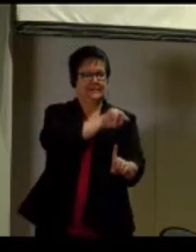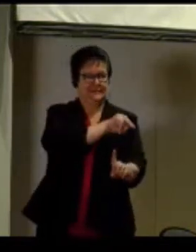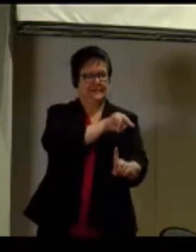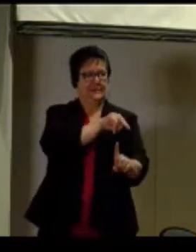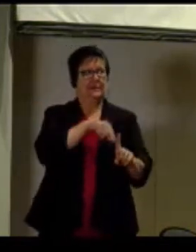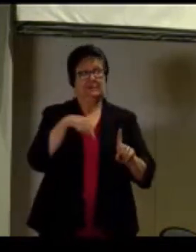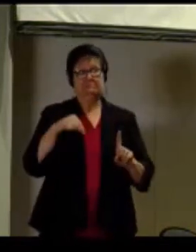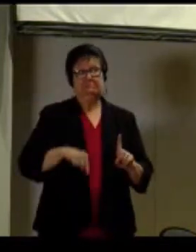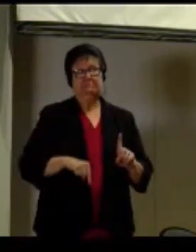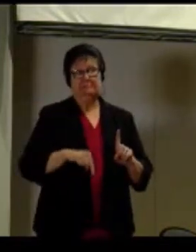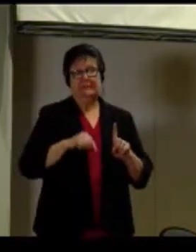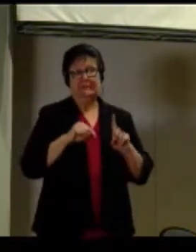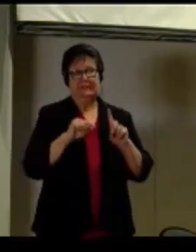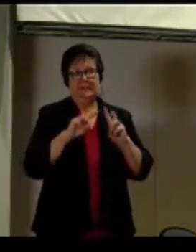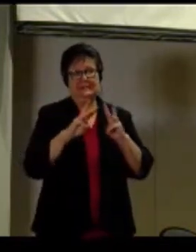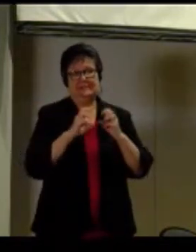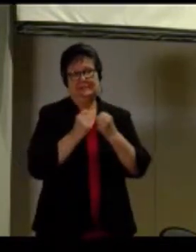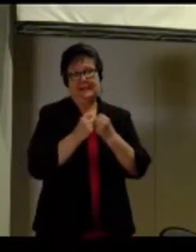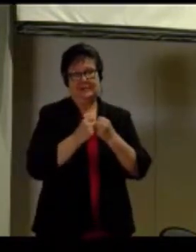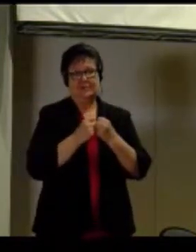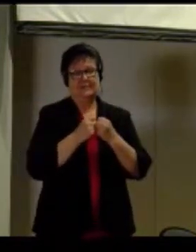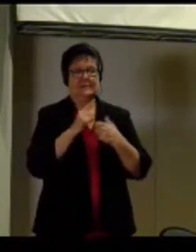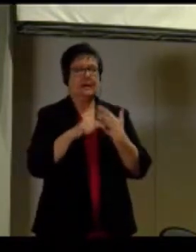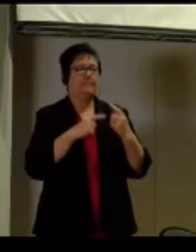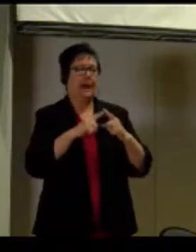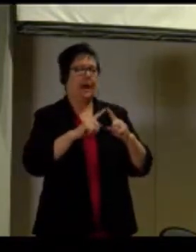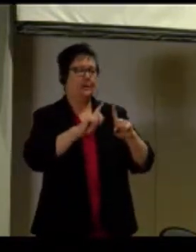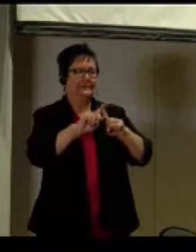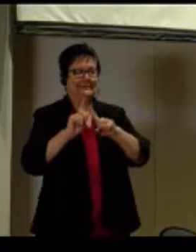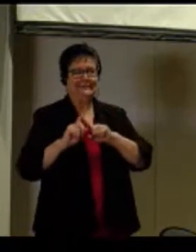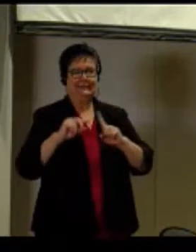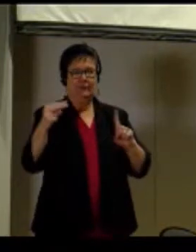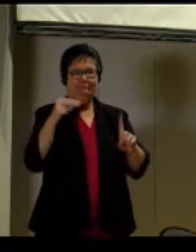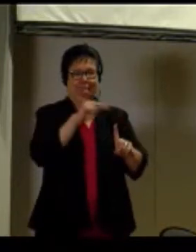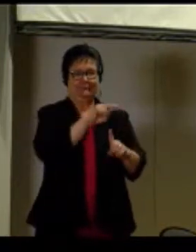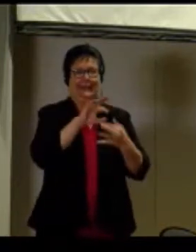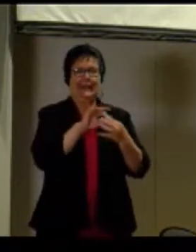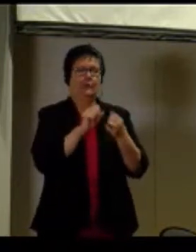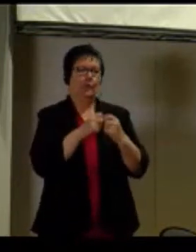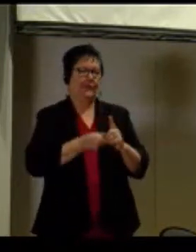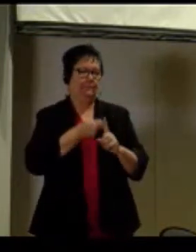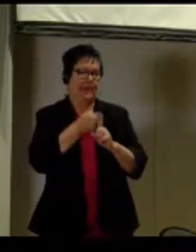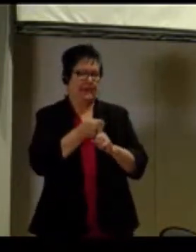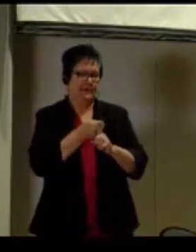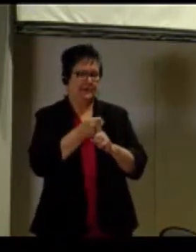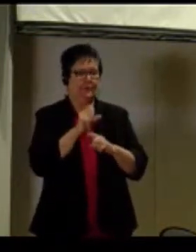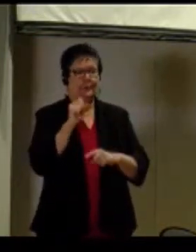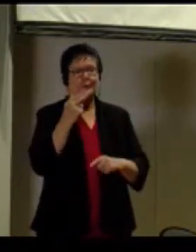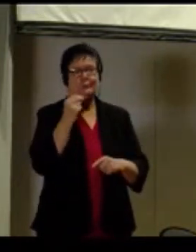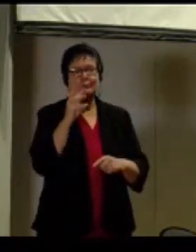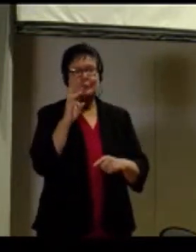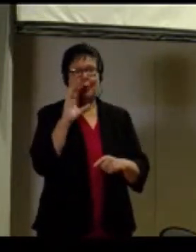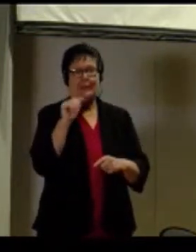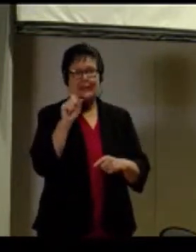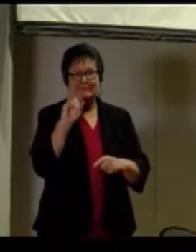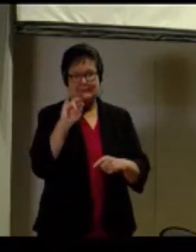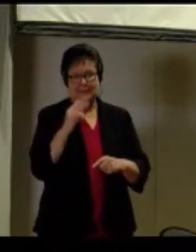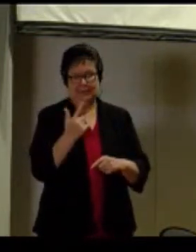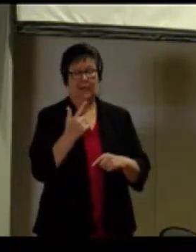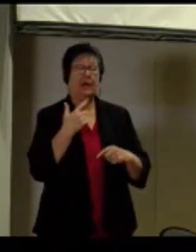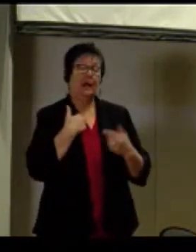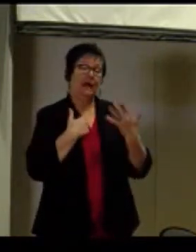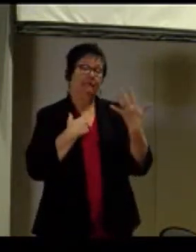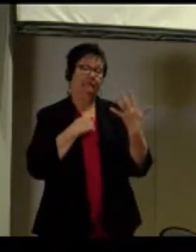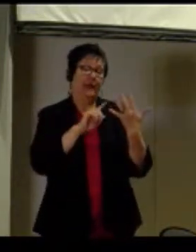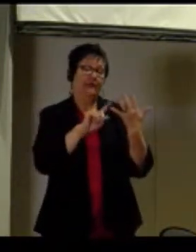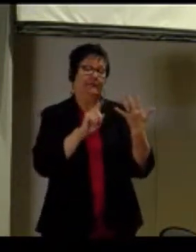is about. This session is about showcasing impact, and we have 5 different speakers who will be talking about